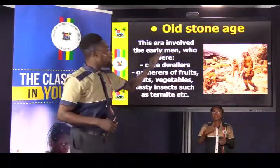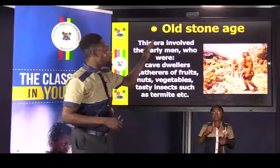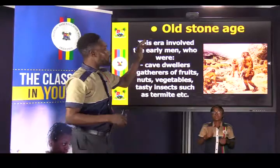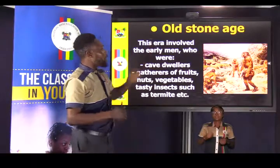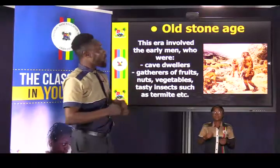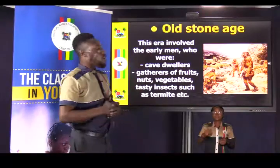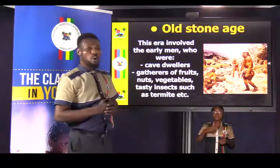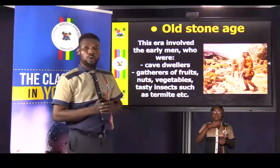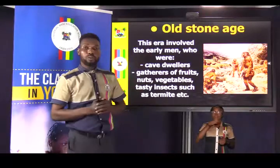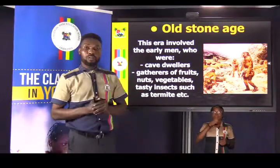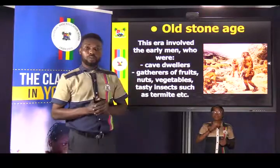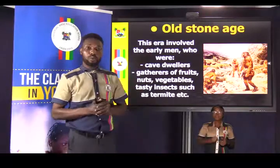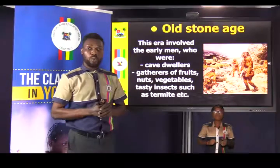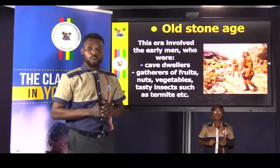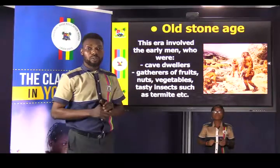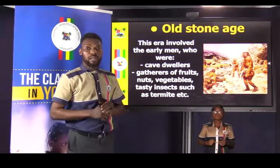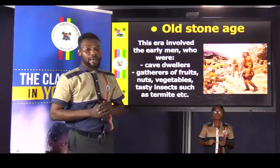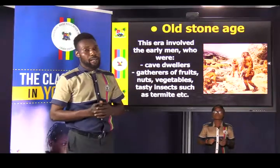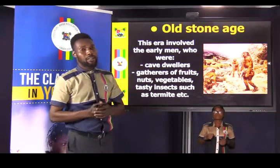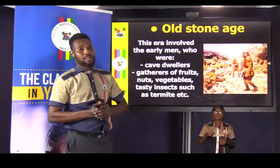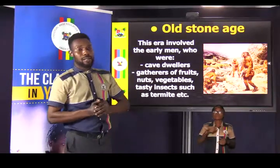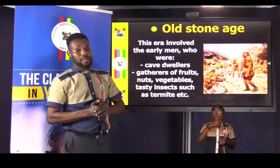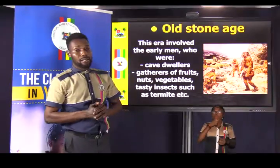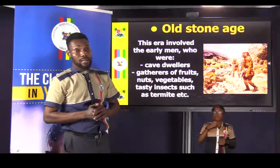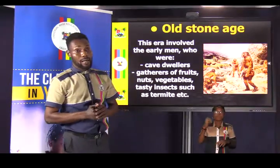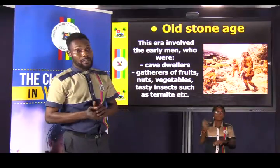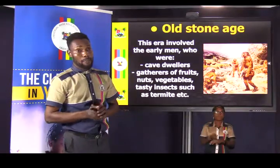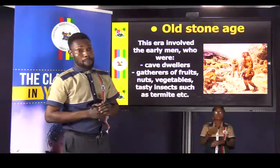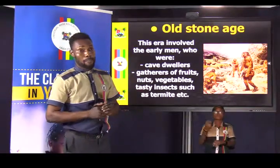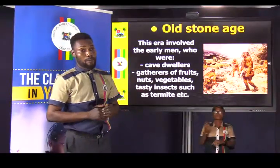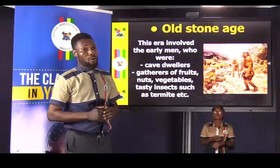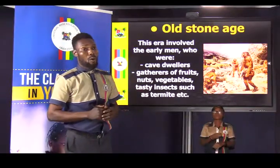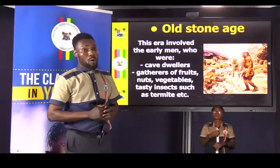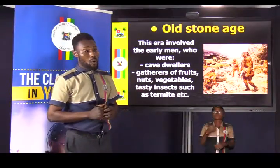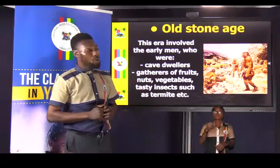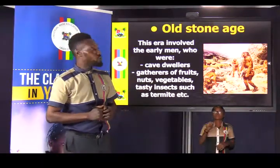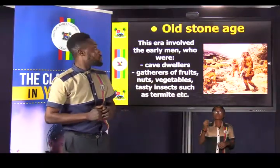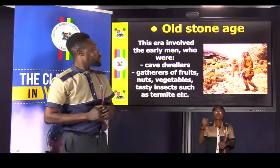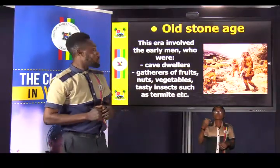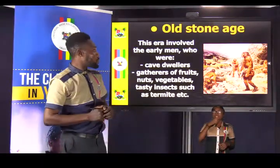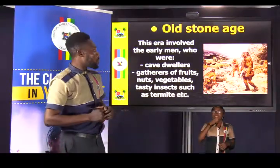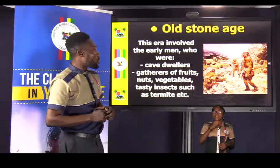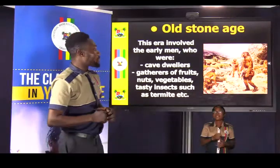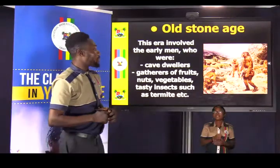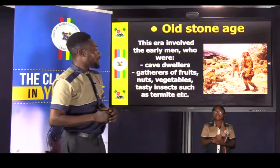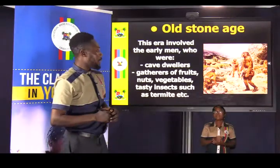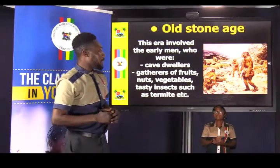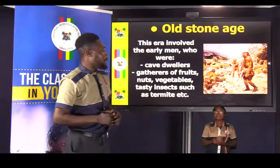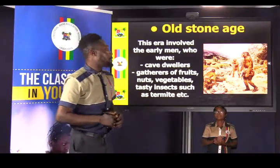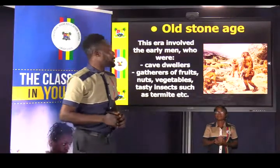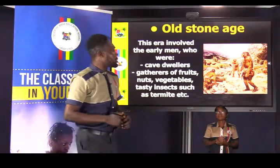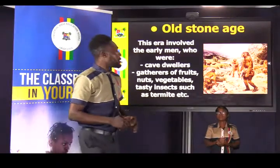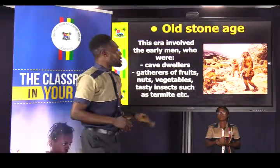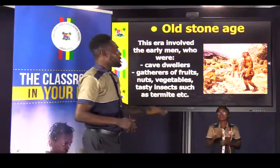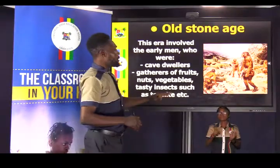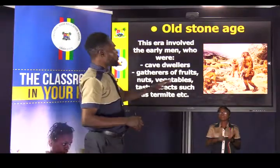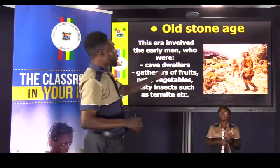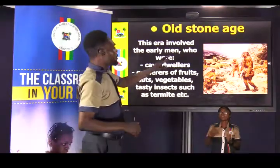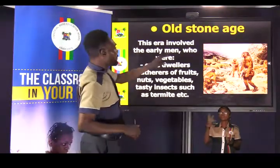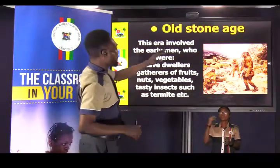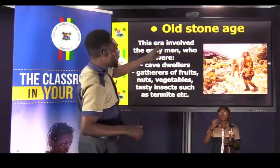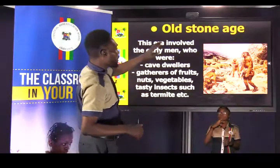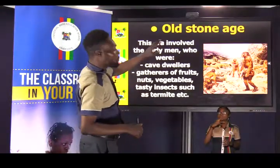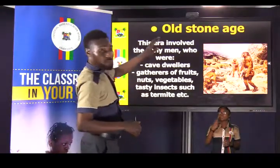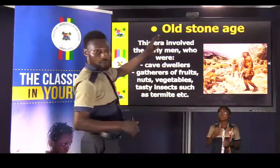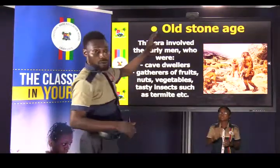area, that is Old Stone Age. Say that. Old Stone Age. This